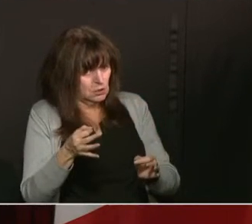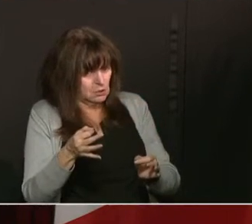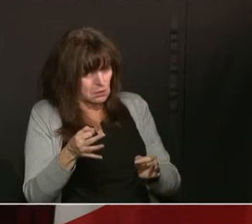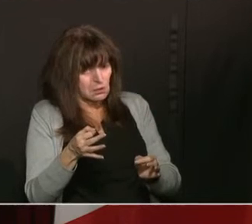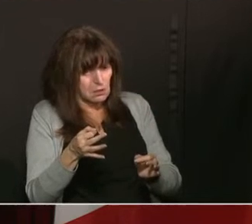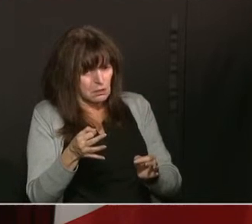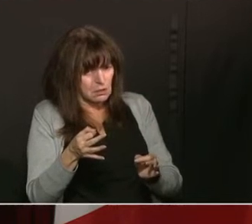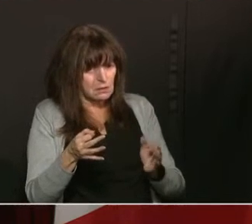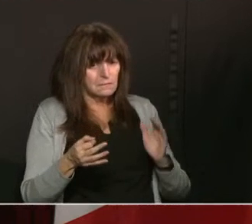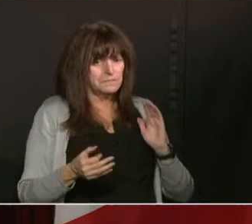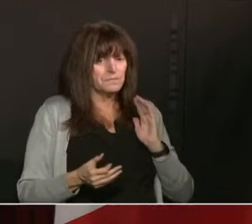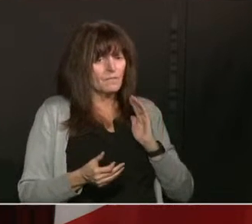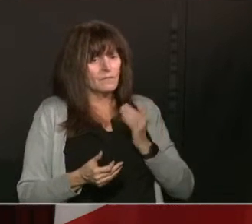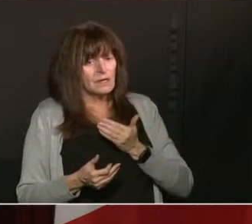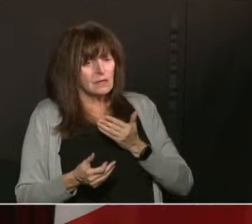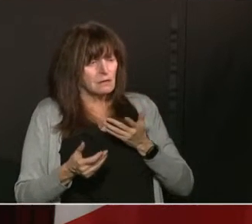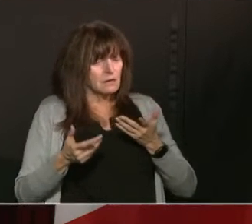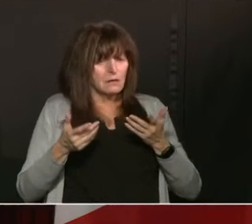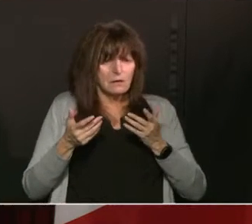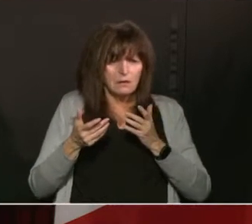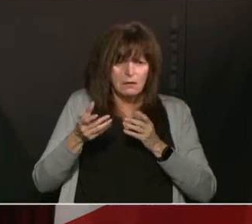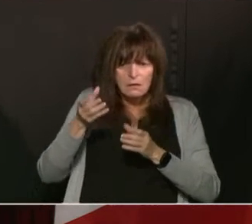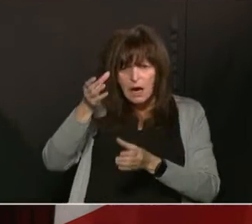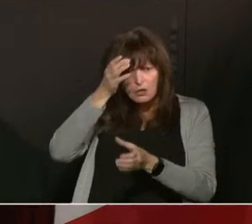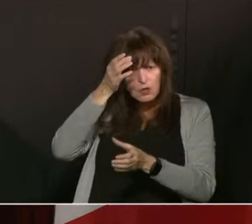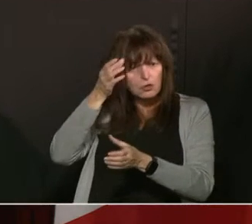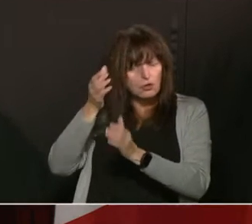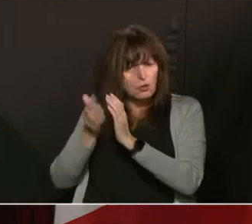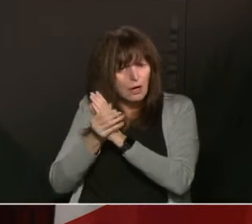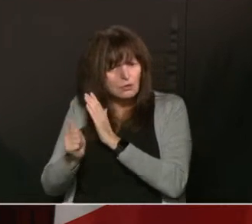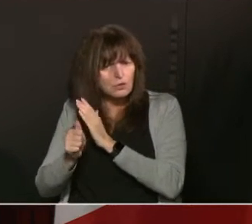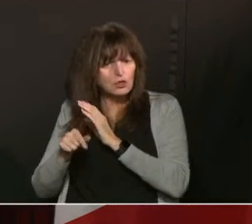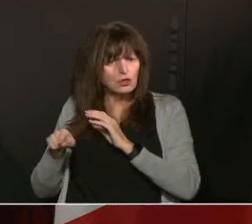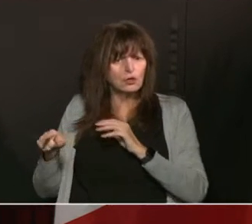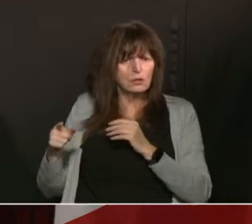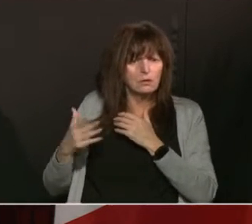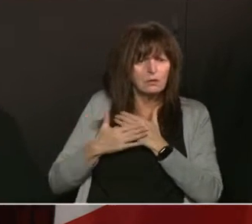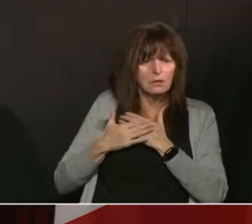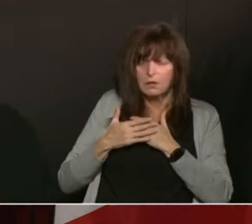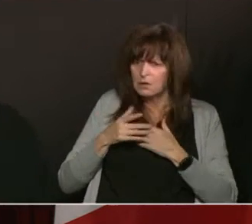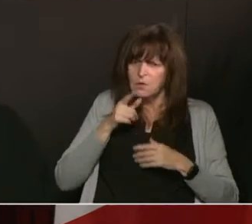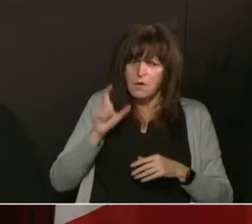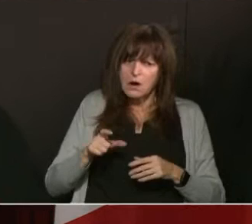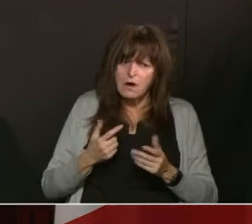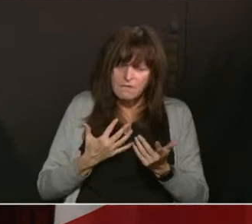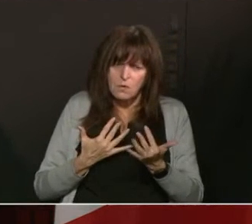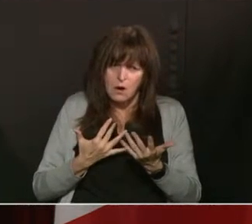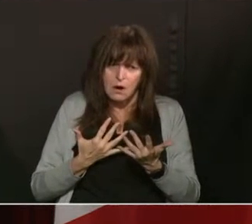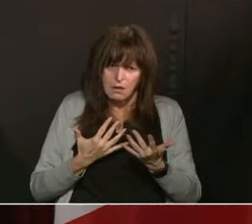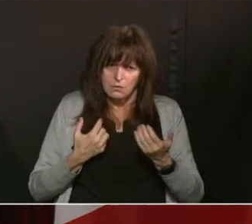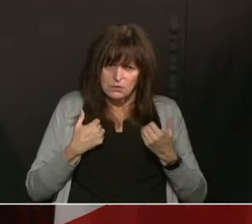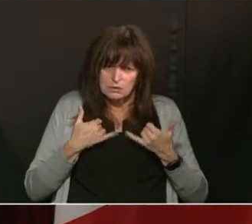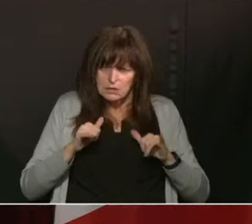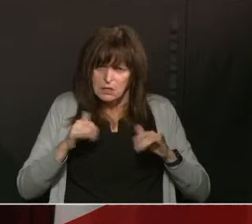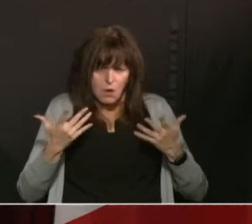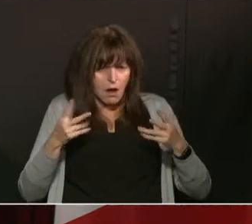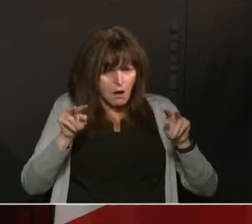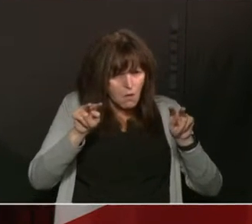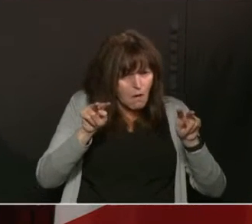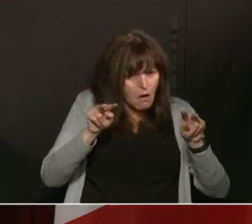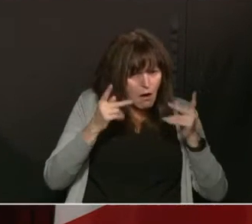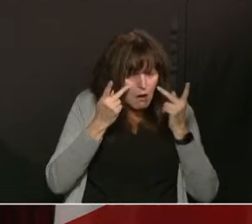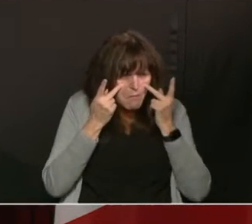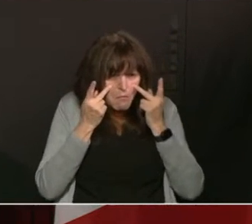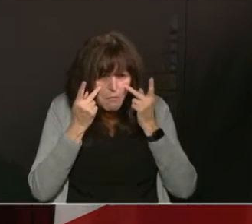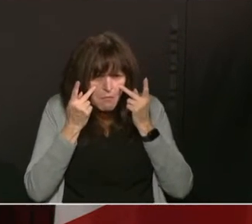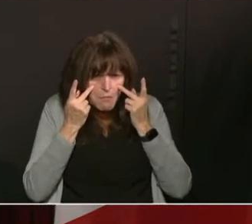in Ontario. But we're watching the epidemic. We're watching how it unfolds, and certainly we'll be prudent and cautious.